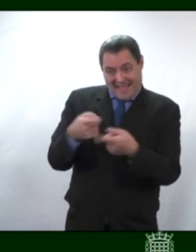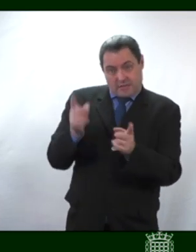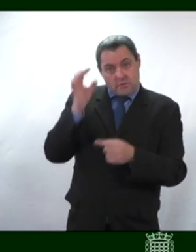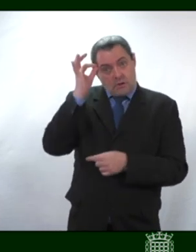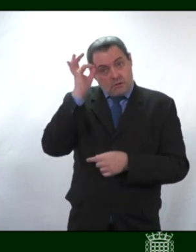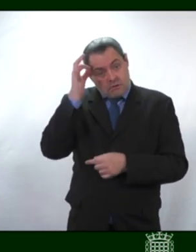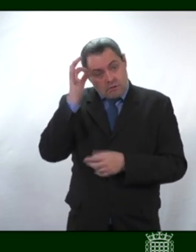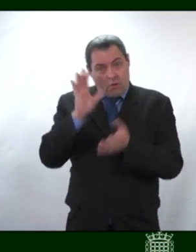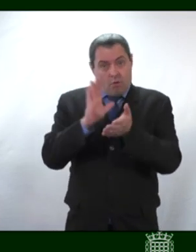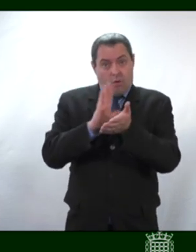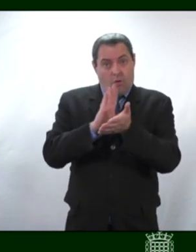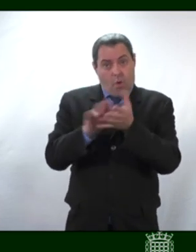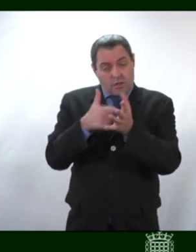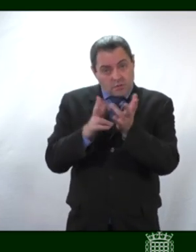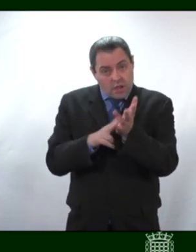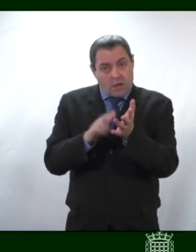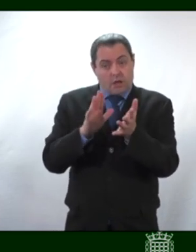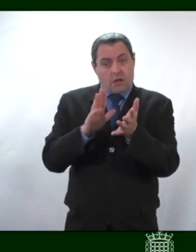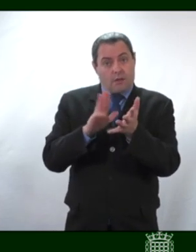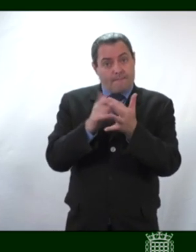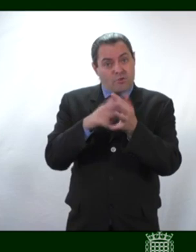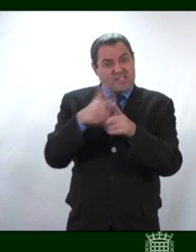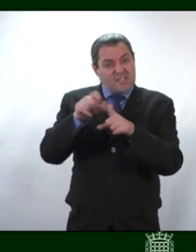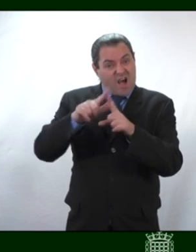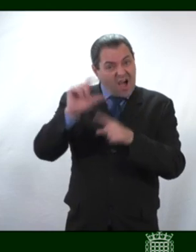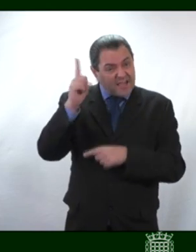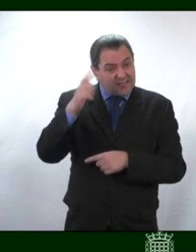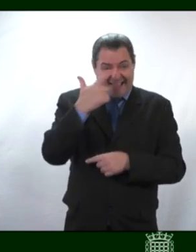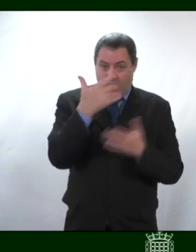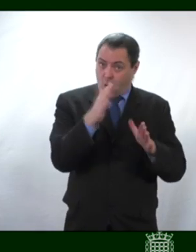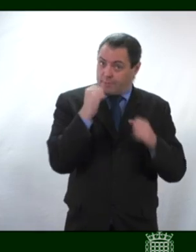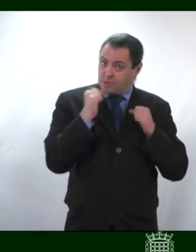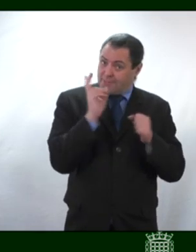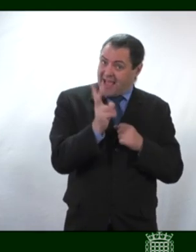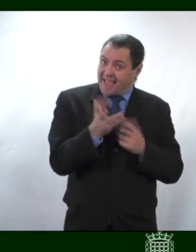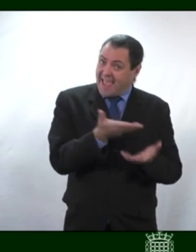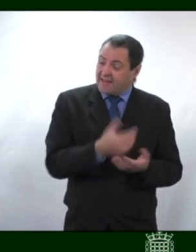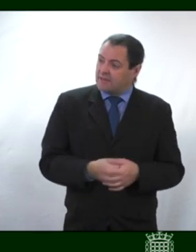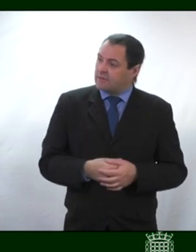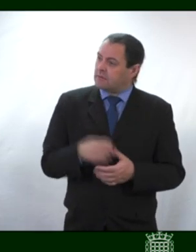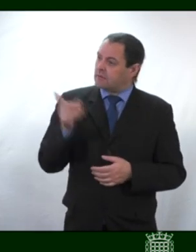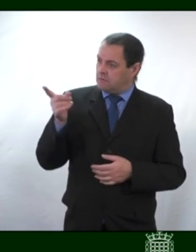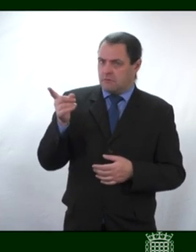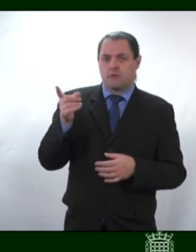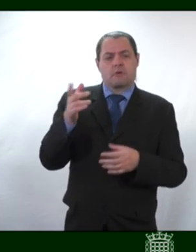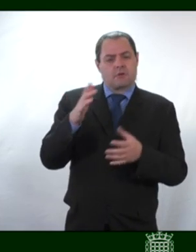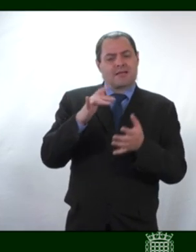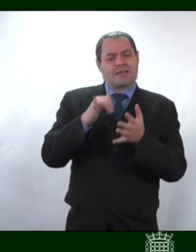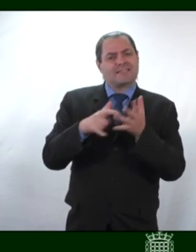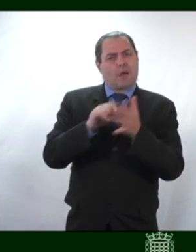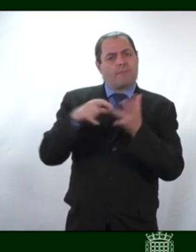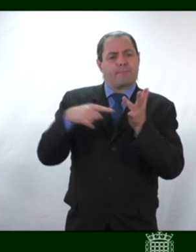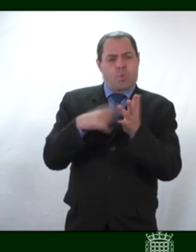Merseyside to reopen gyms in that area? He's making an argument that the honourable member for Southport has